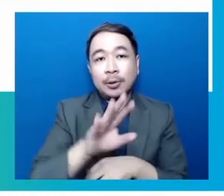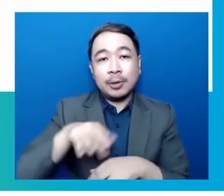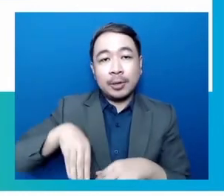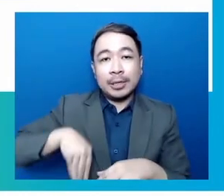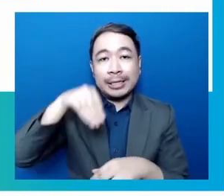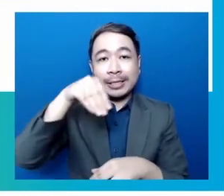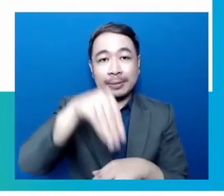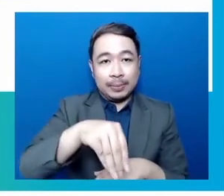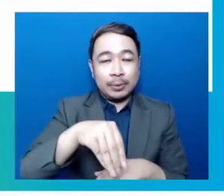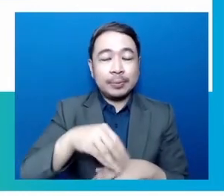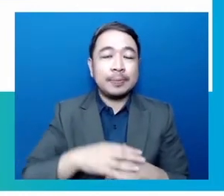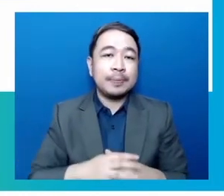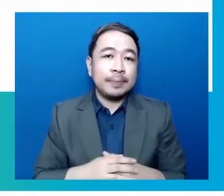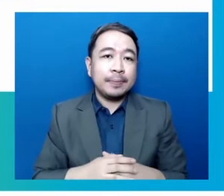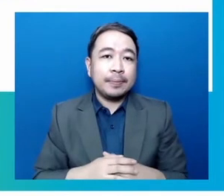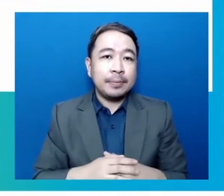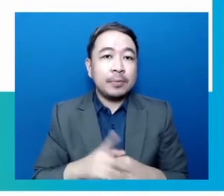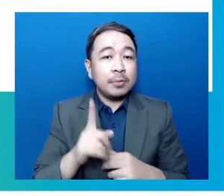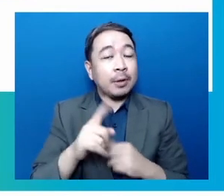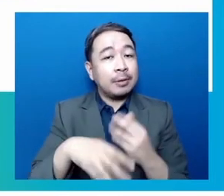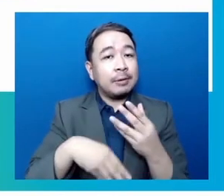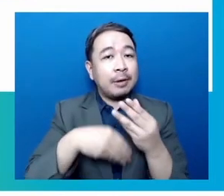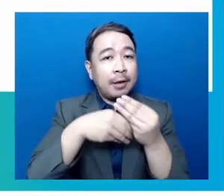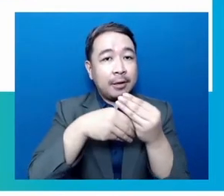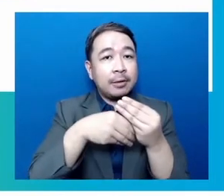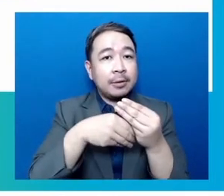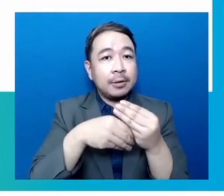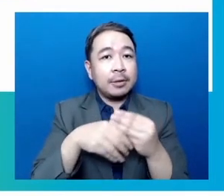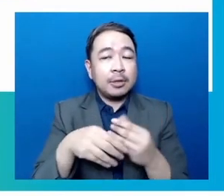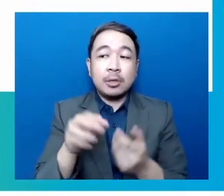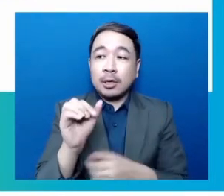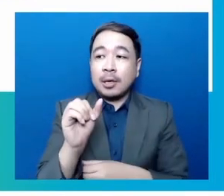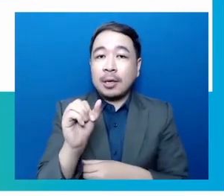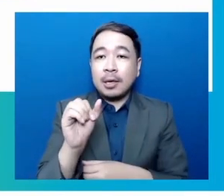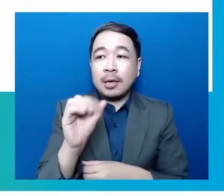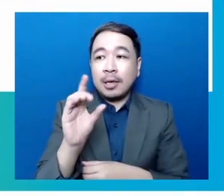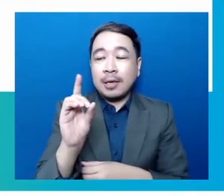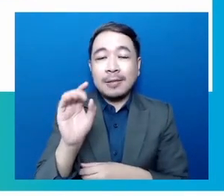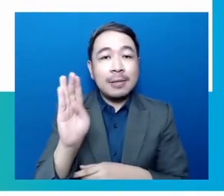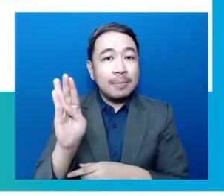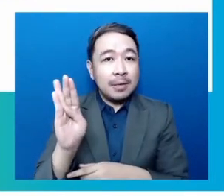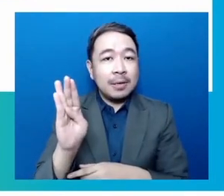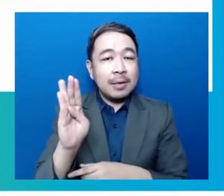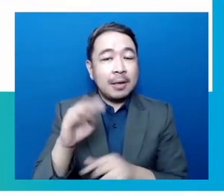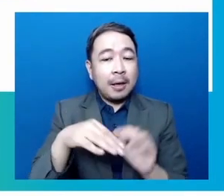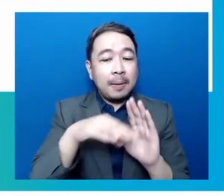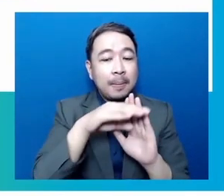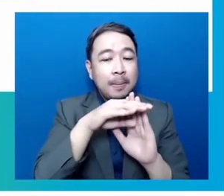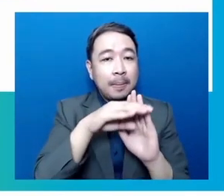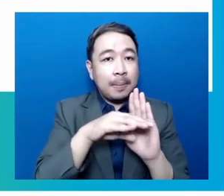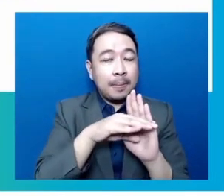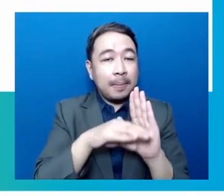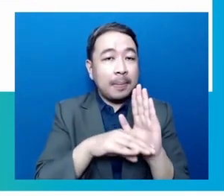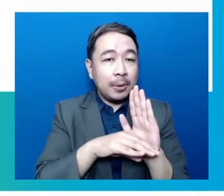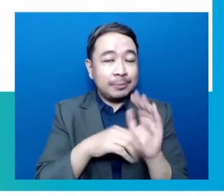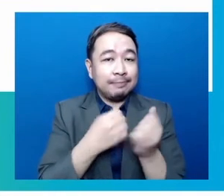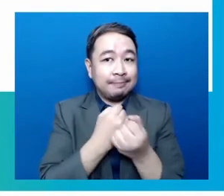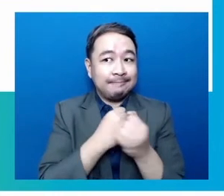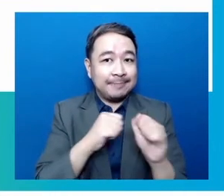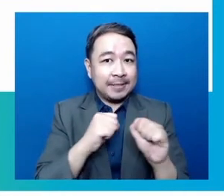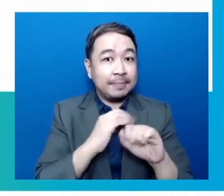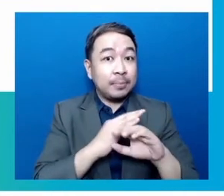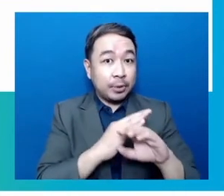thing. You know that ADB safeguards only apply to ADB projects,